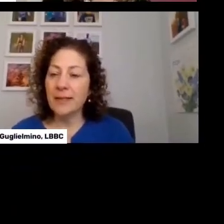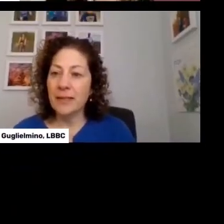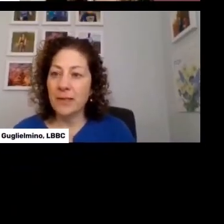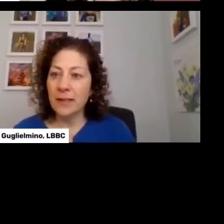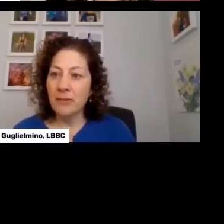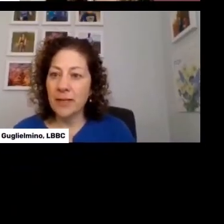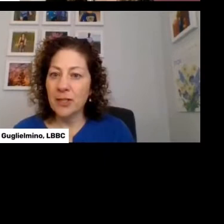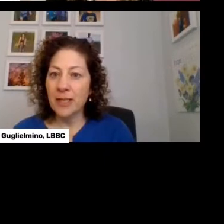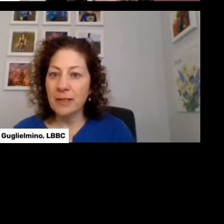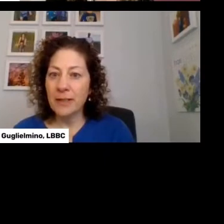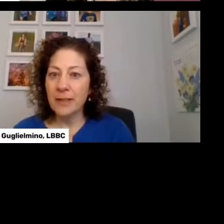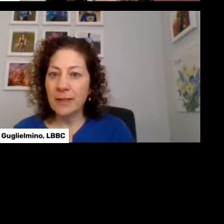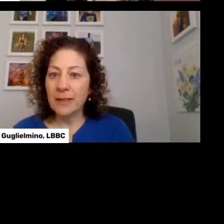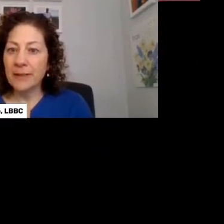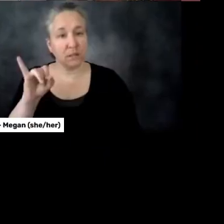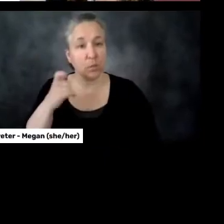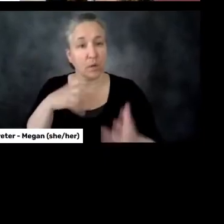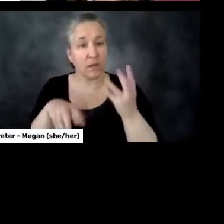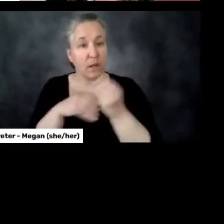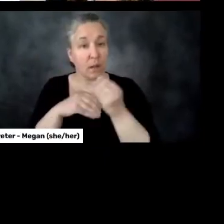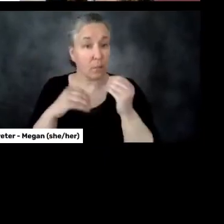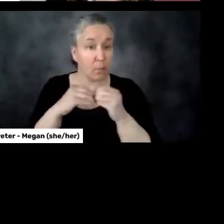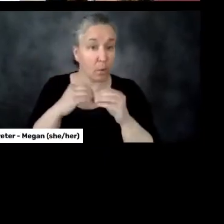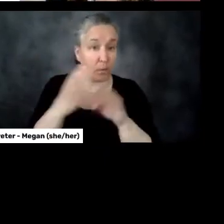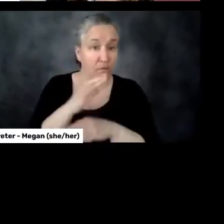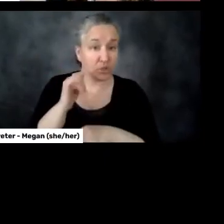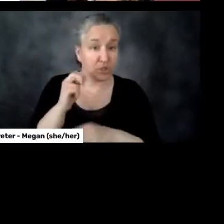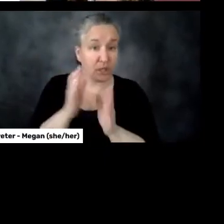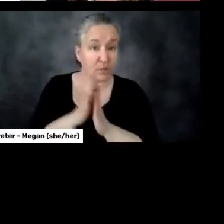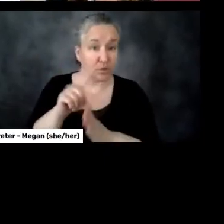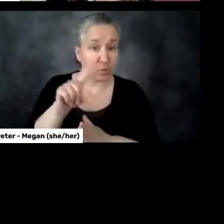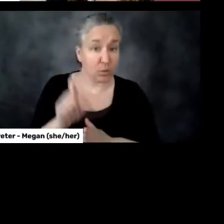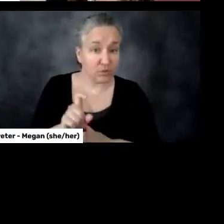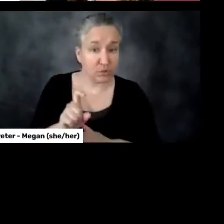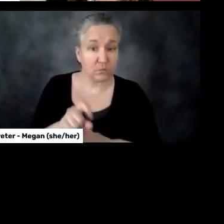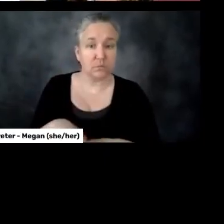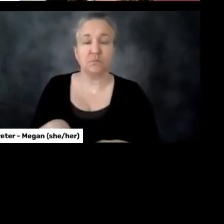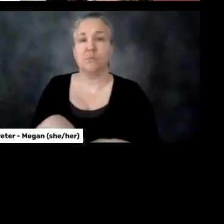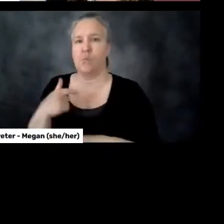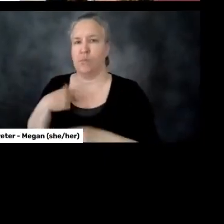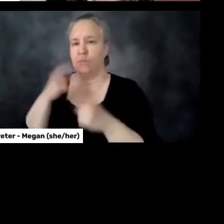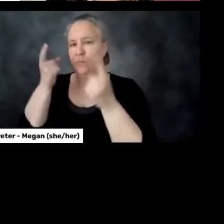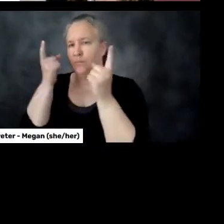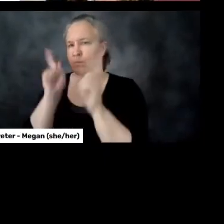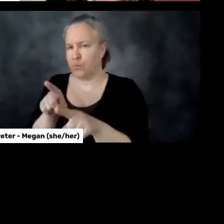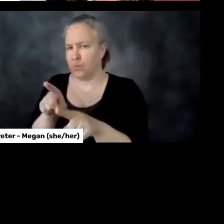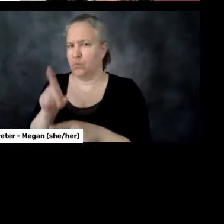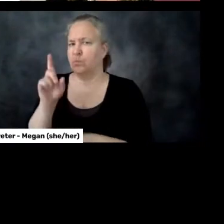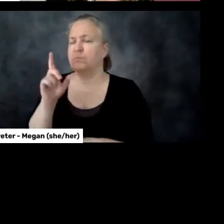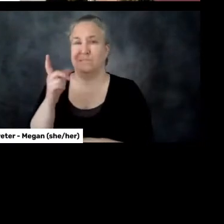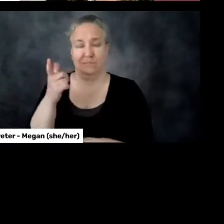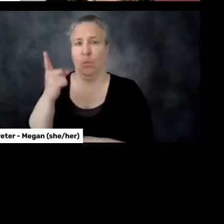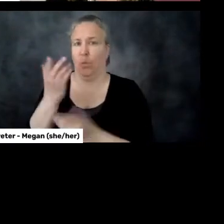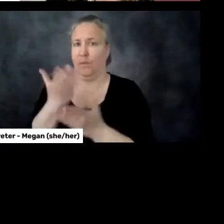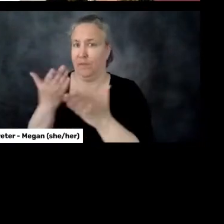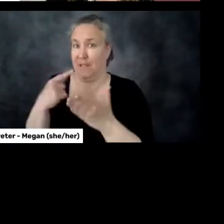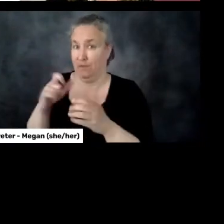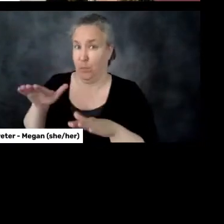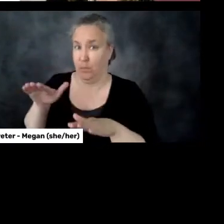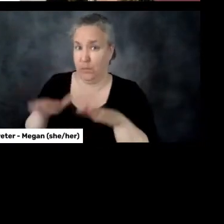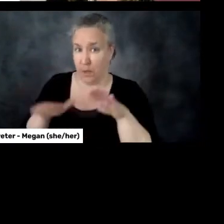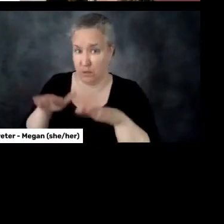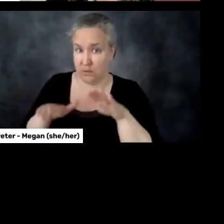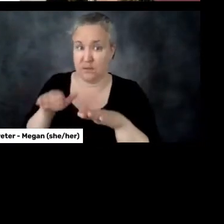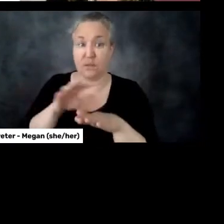Jean asks our next question? I couldn't agree more. The one thing that we have to balance is, and